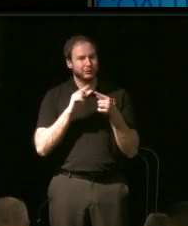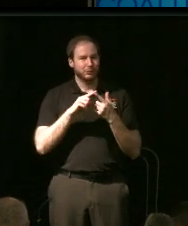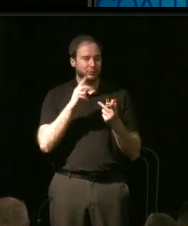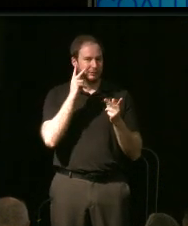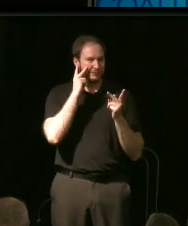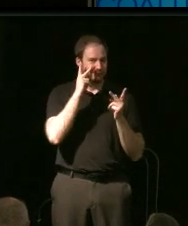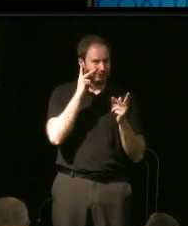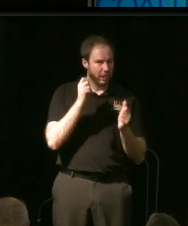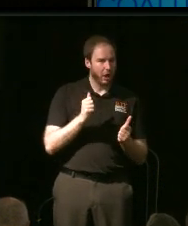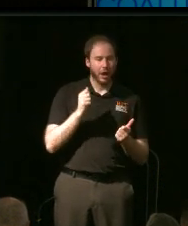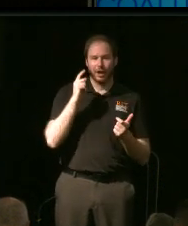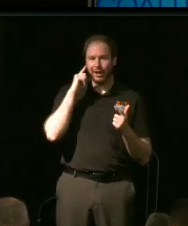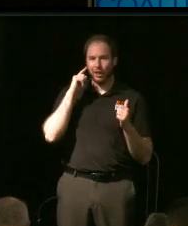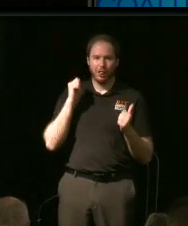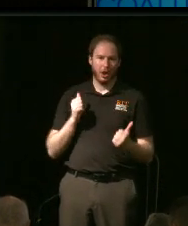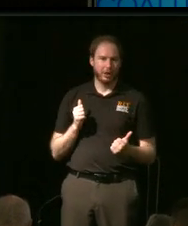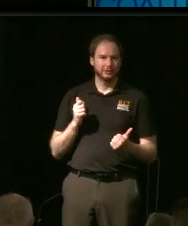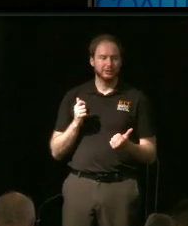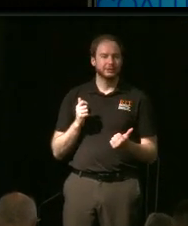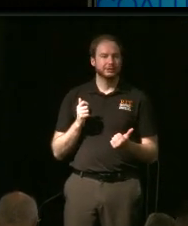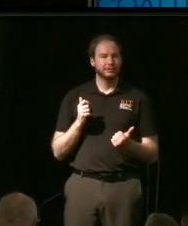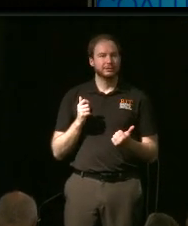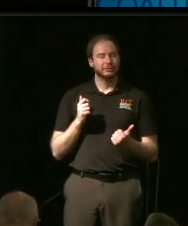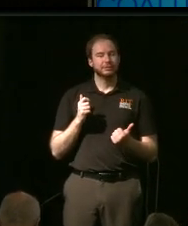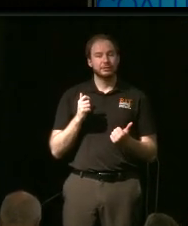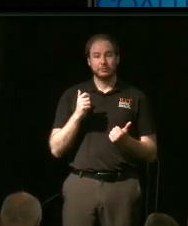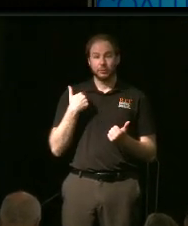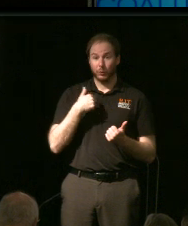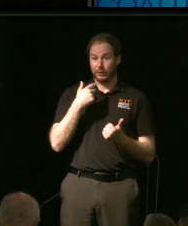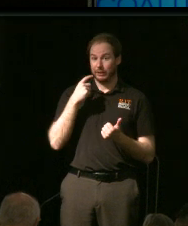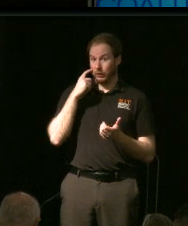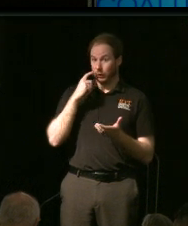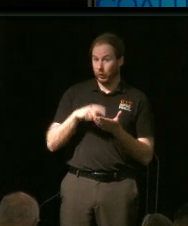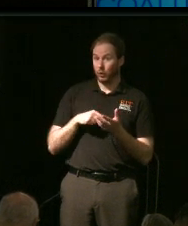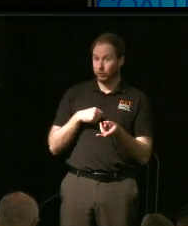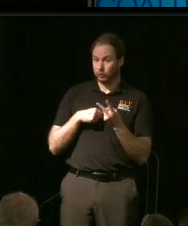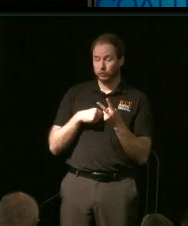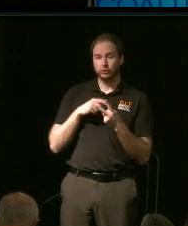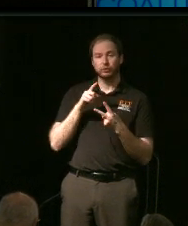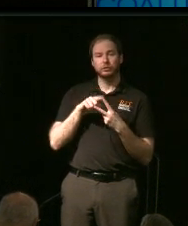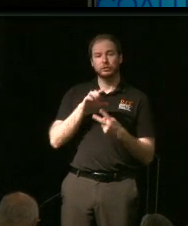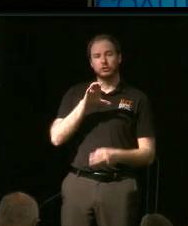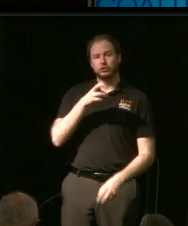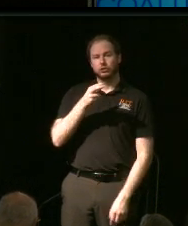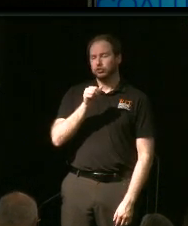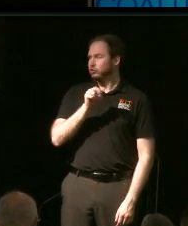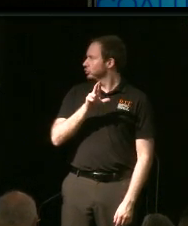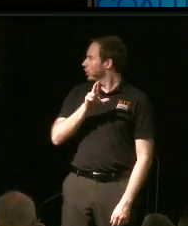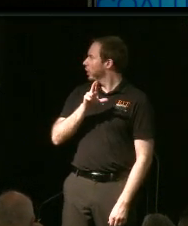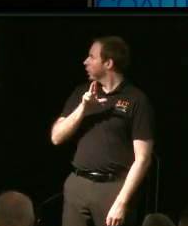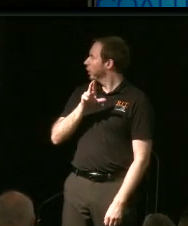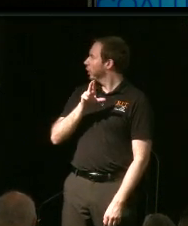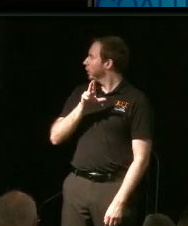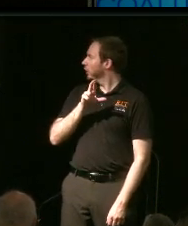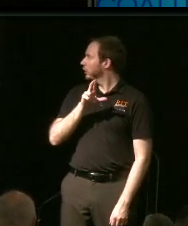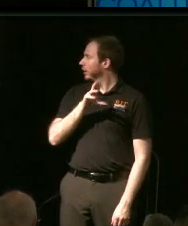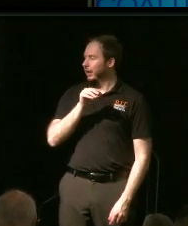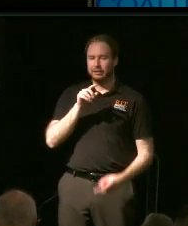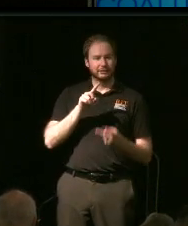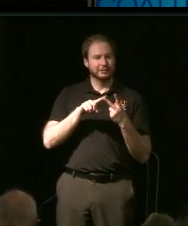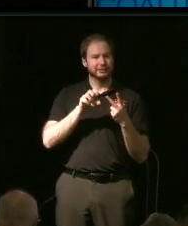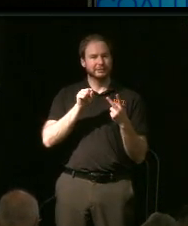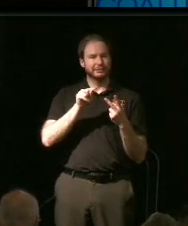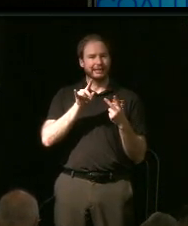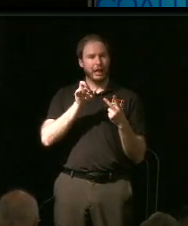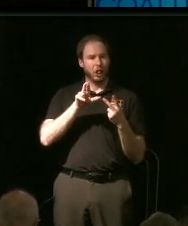loss and hearing loss. The two that we see all the time are Charge syndrome and Stickler syndrome.